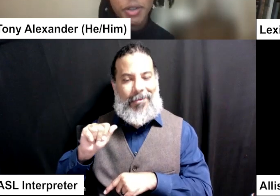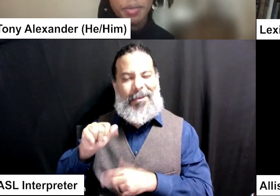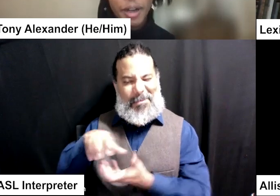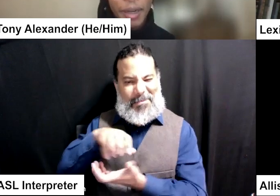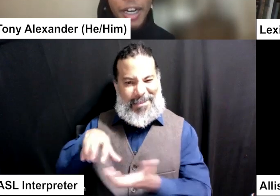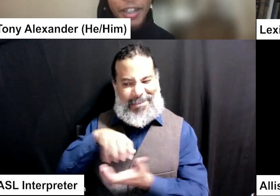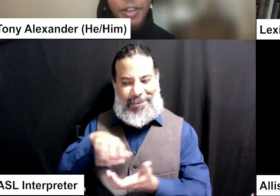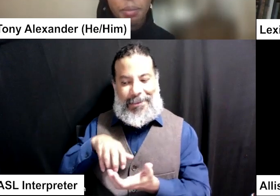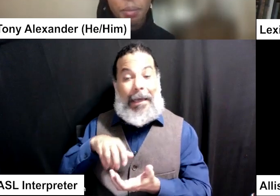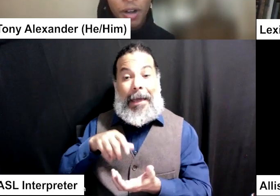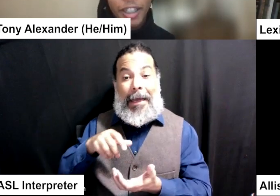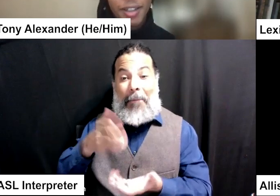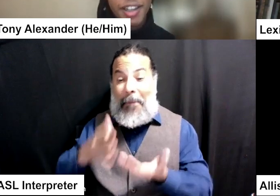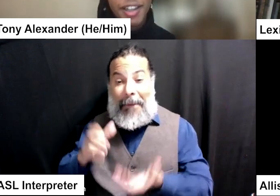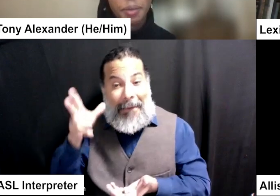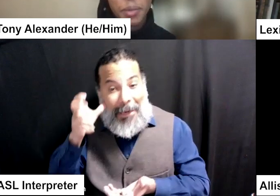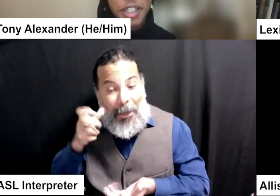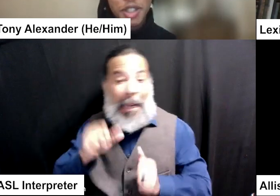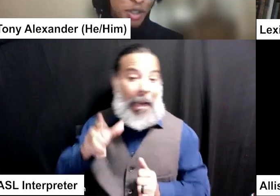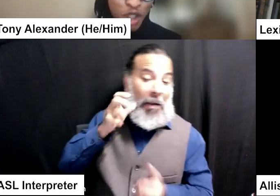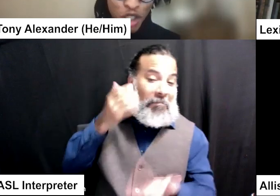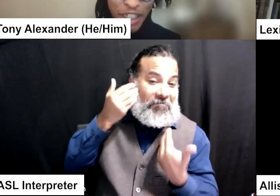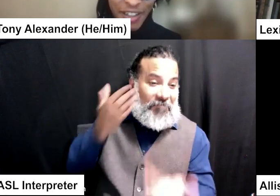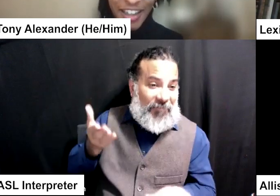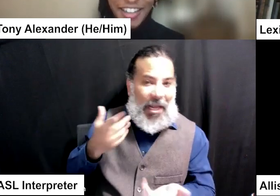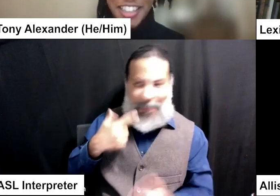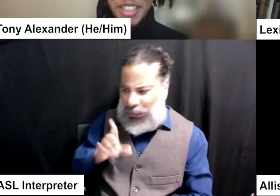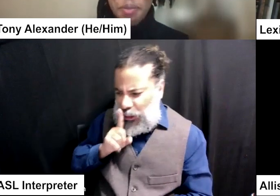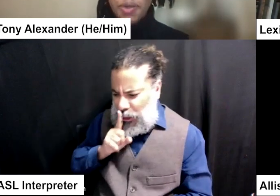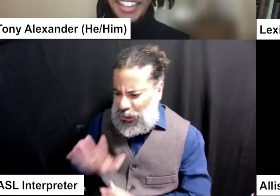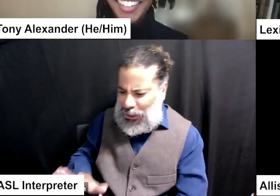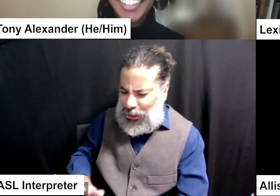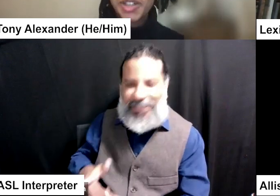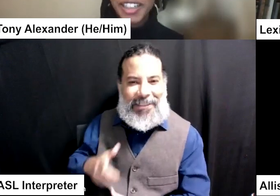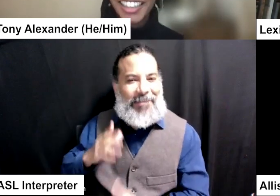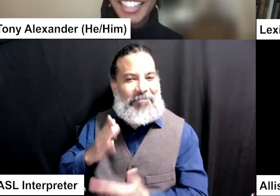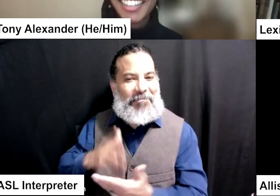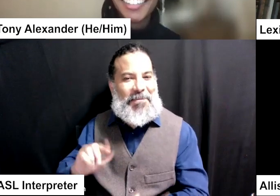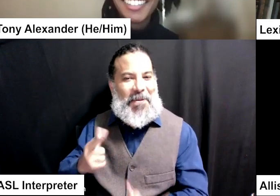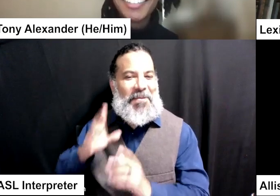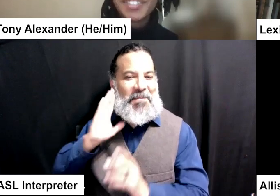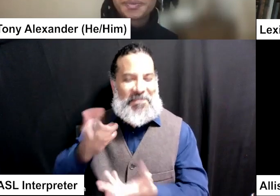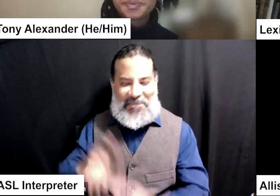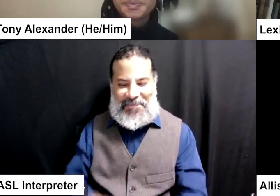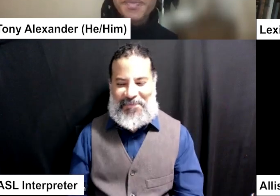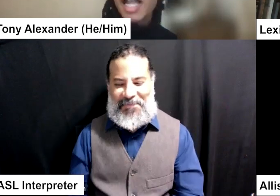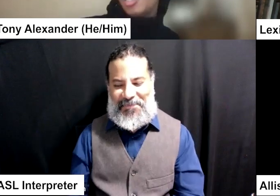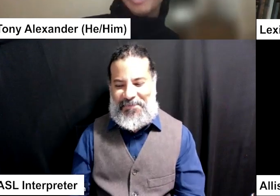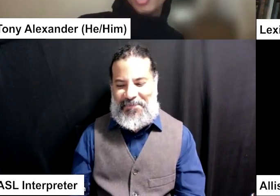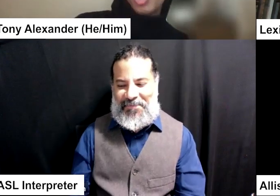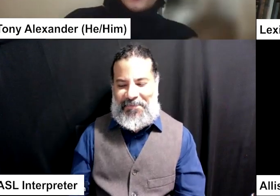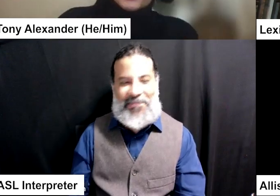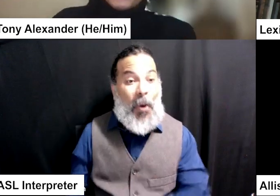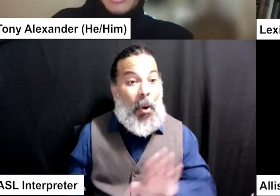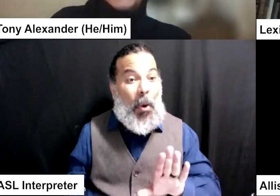but you may or may not hear them barking and me shushing at some point during this. Wonderful.